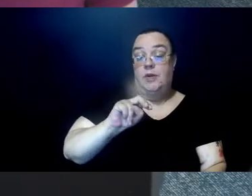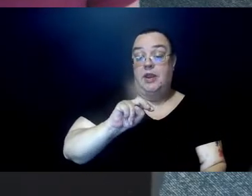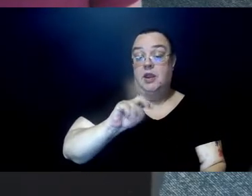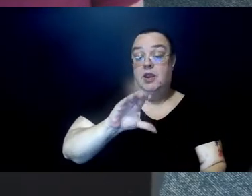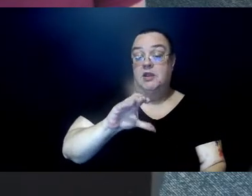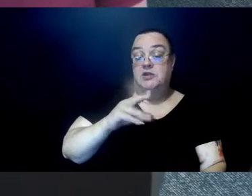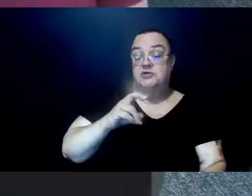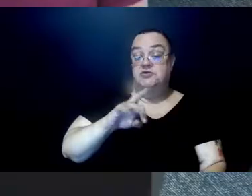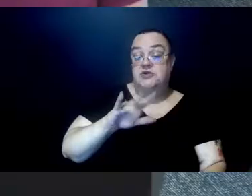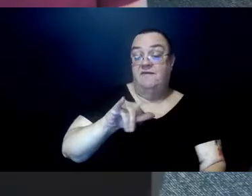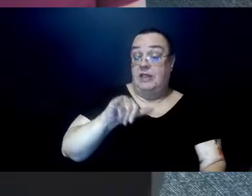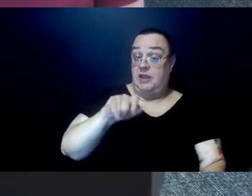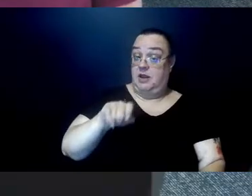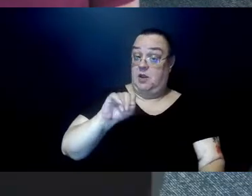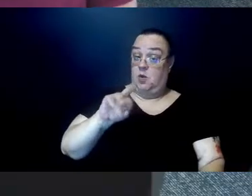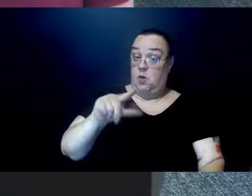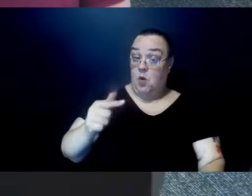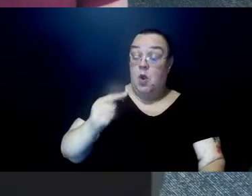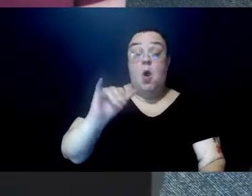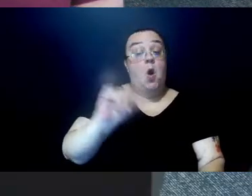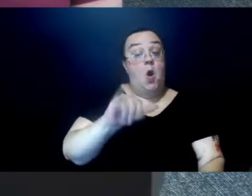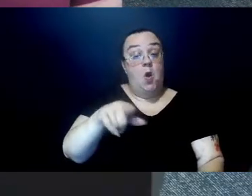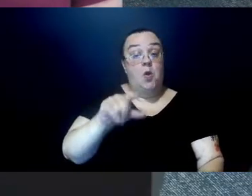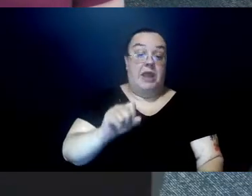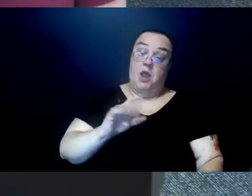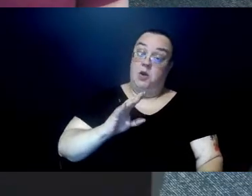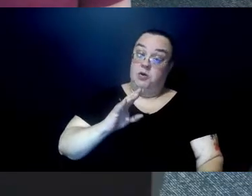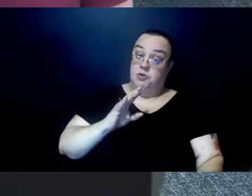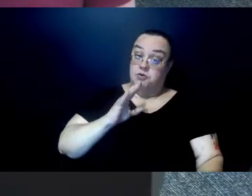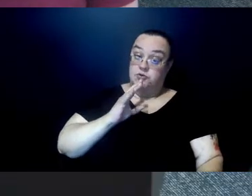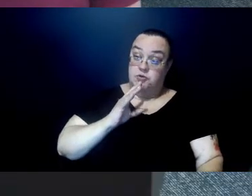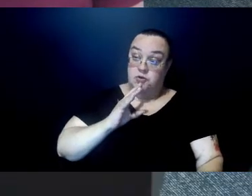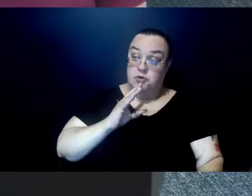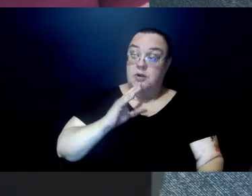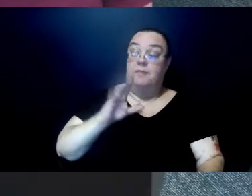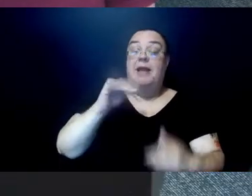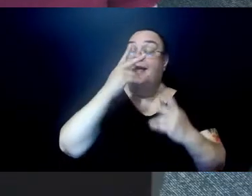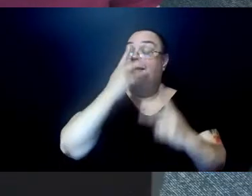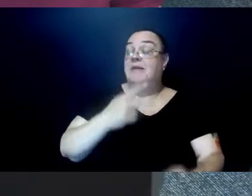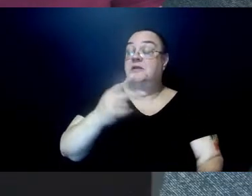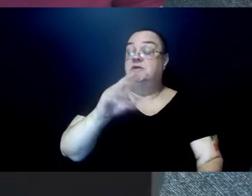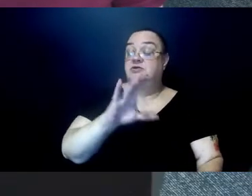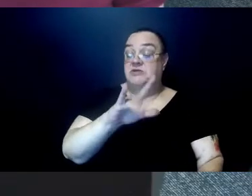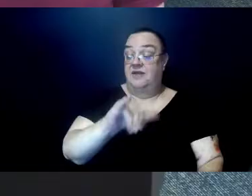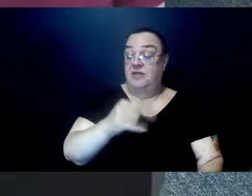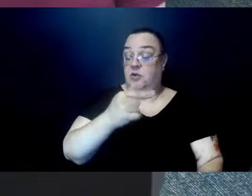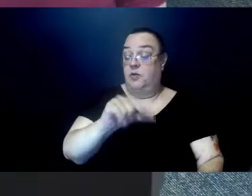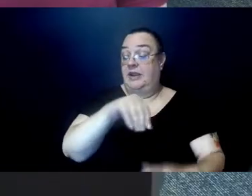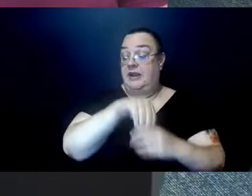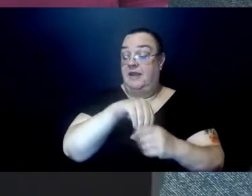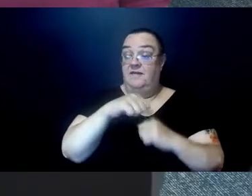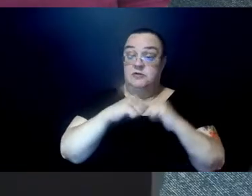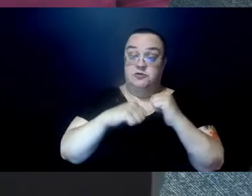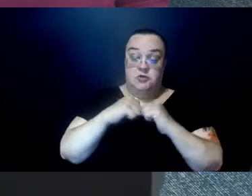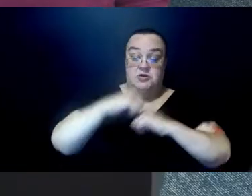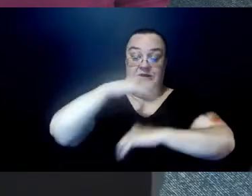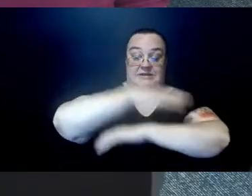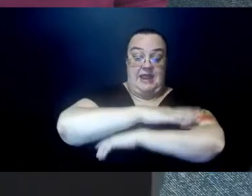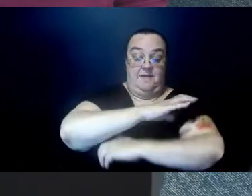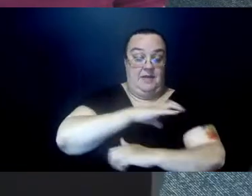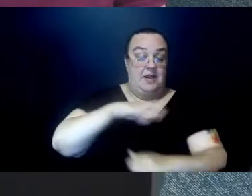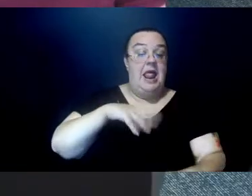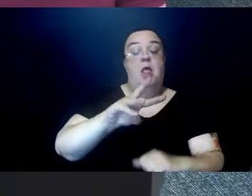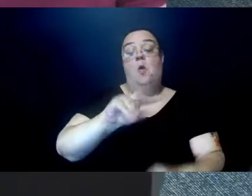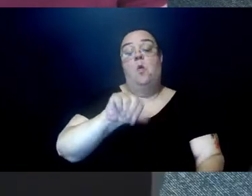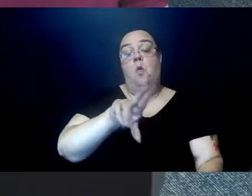www.greencheverly.org. And you can talk the walk by visiting the Cheverly Green Infrastructure Committee table at the Ward 1 community